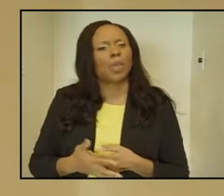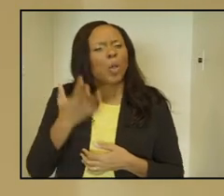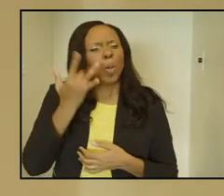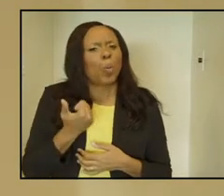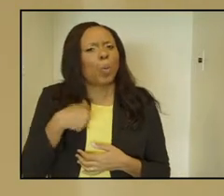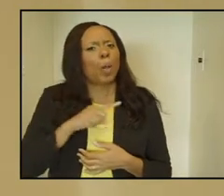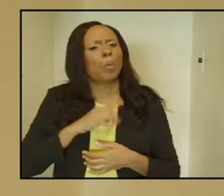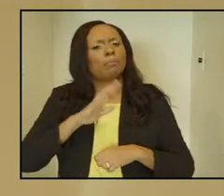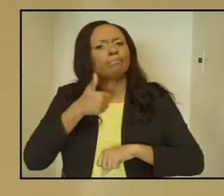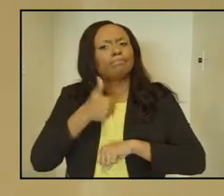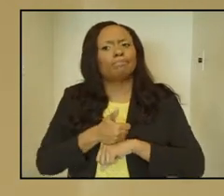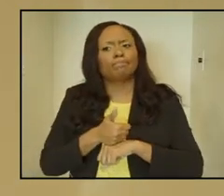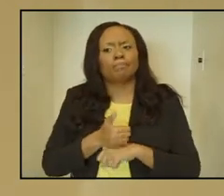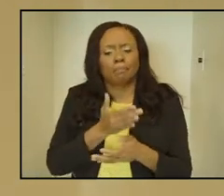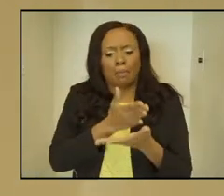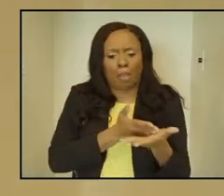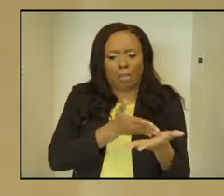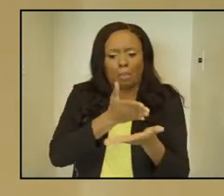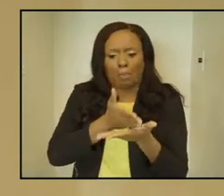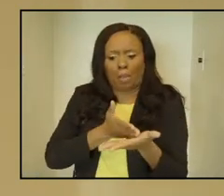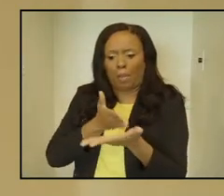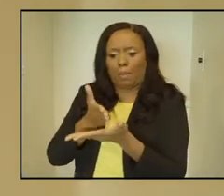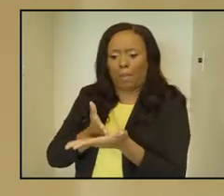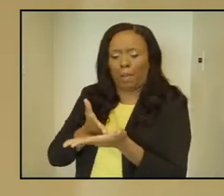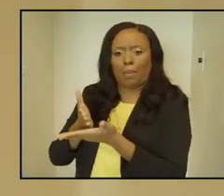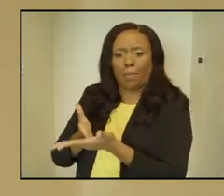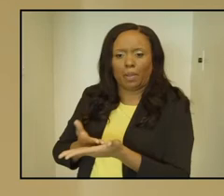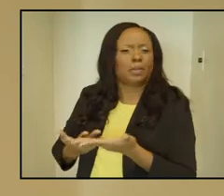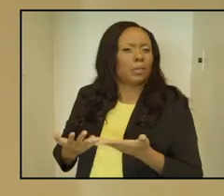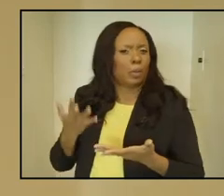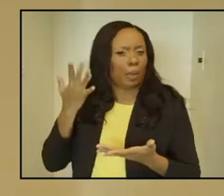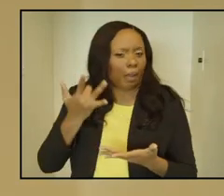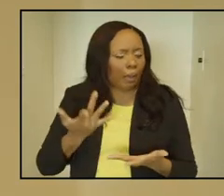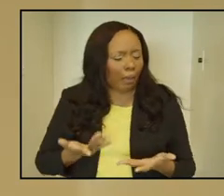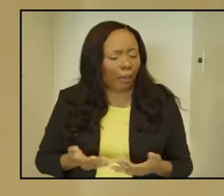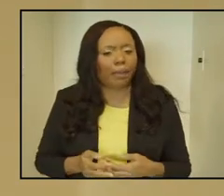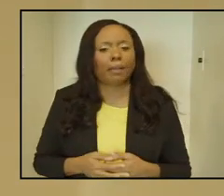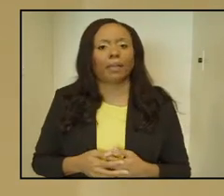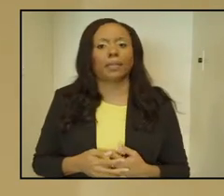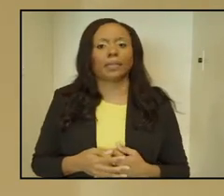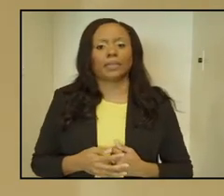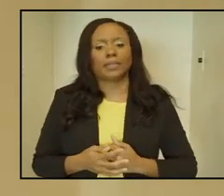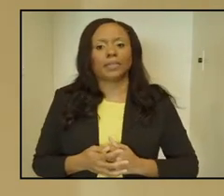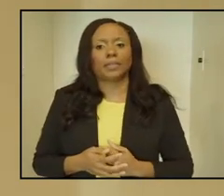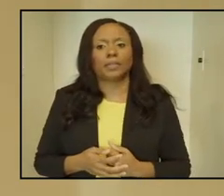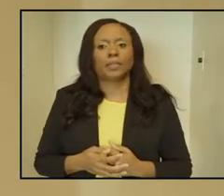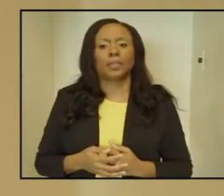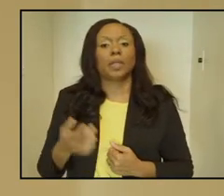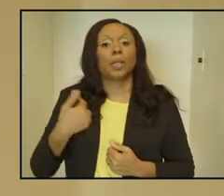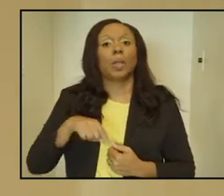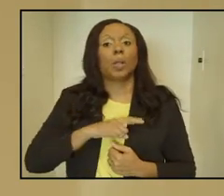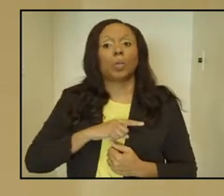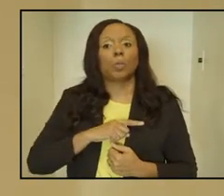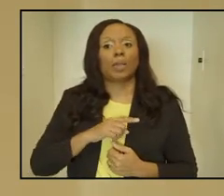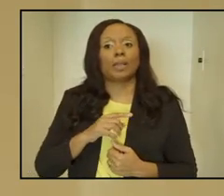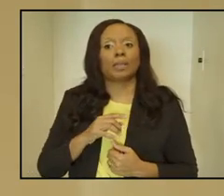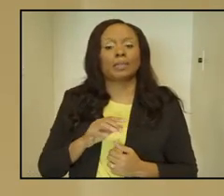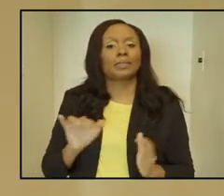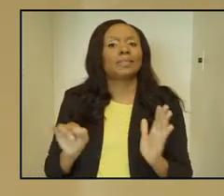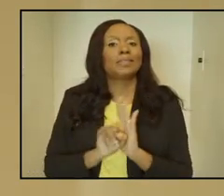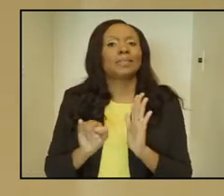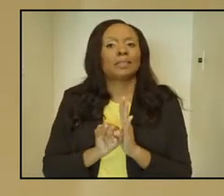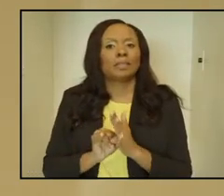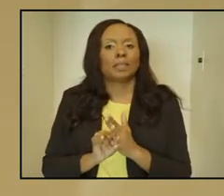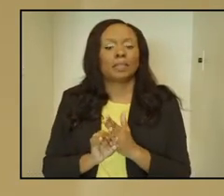launch in a phased process without the full suite of services. Well, we have identified these services as the most